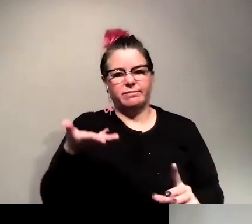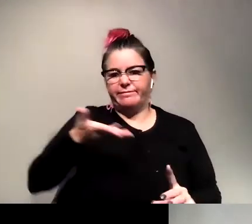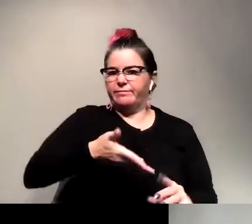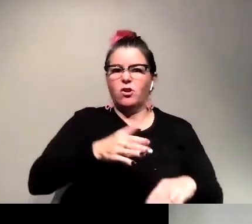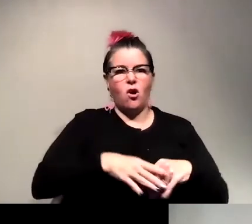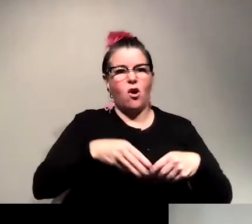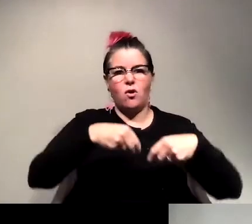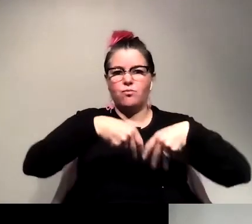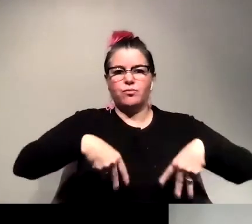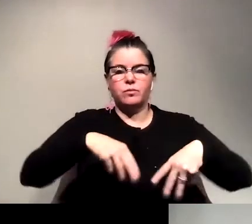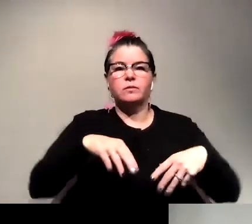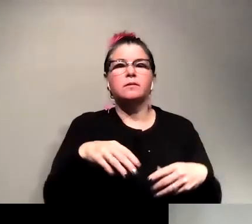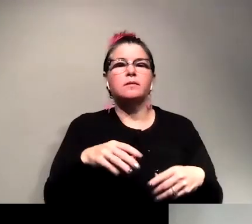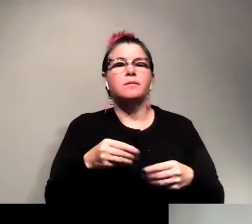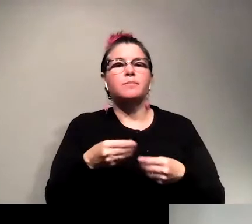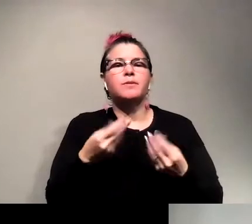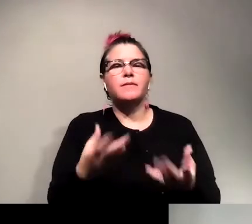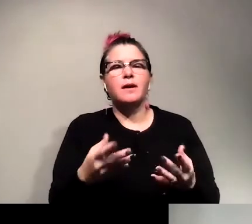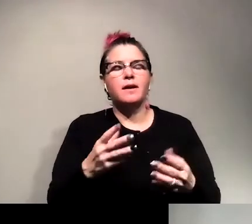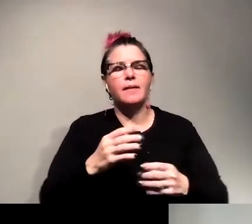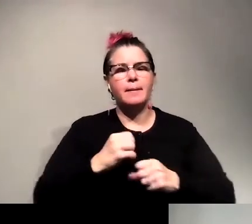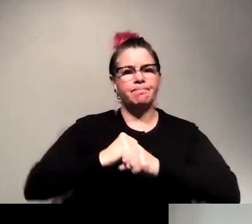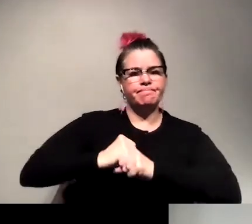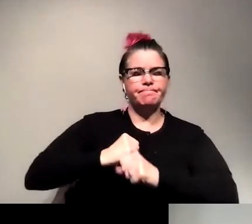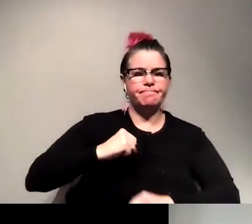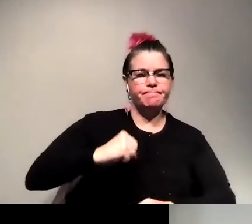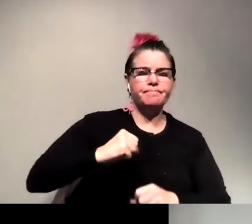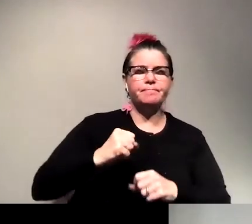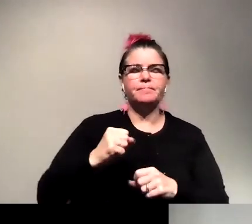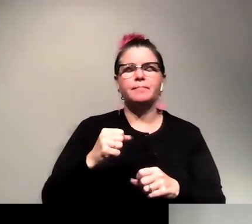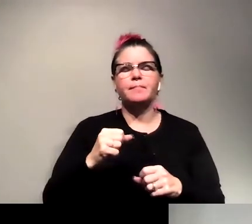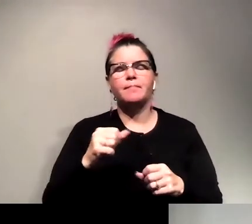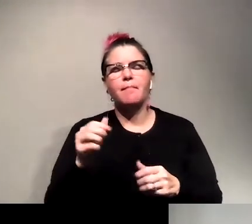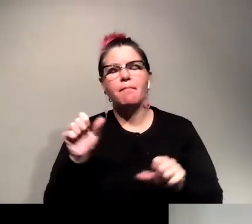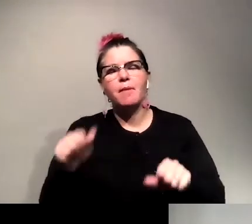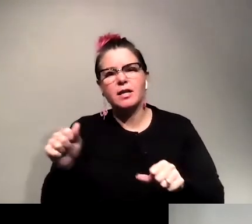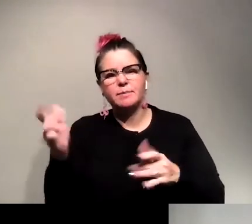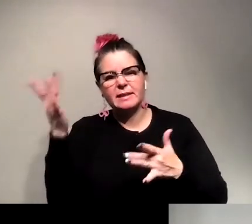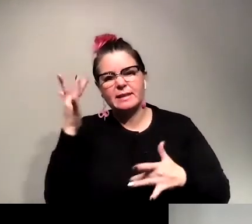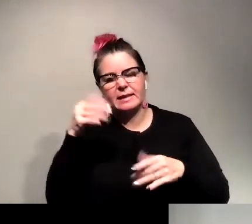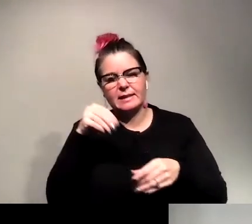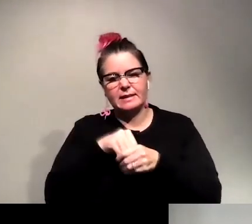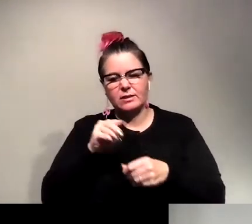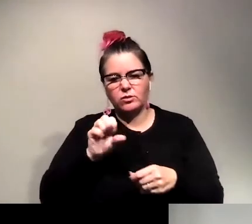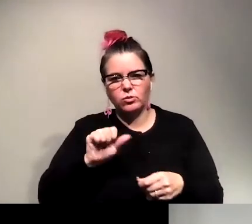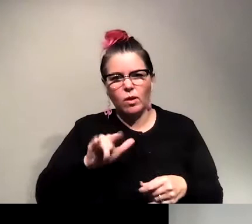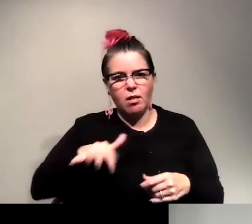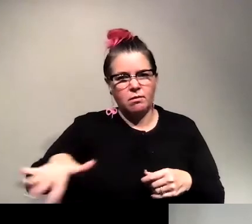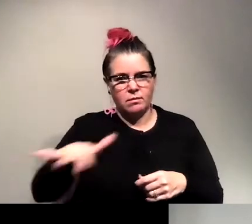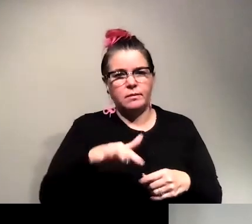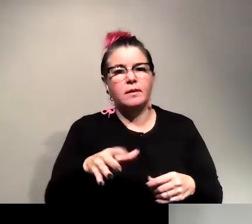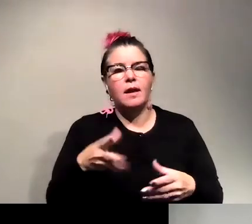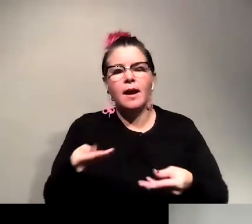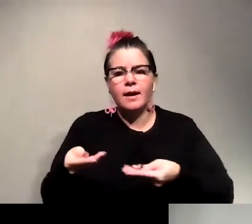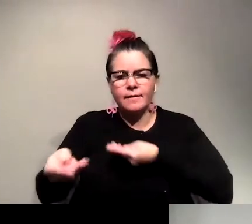roots, they're providing some sort of protection between possible pathogens in the soil. They're also helping to mediate